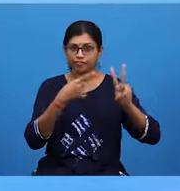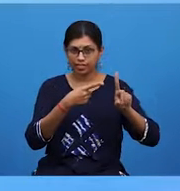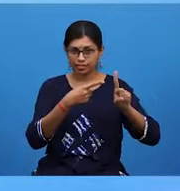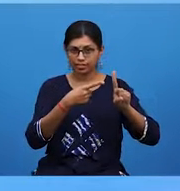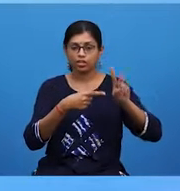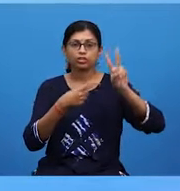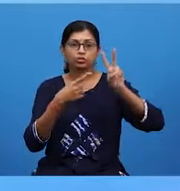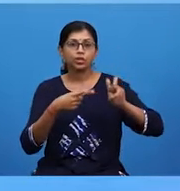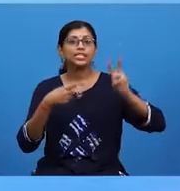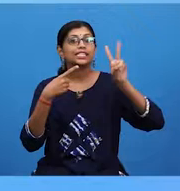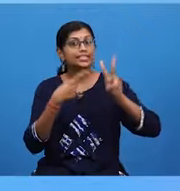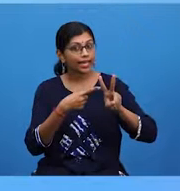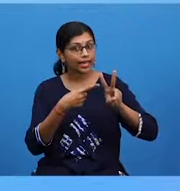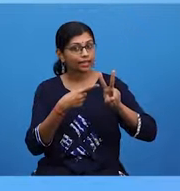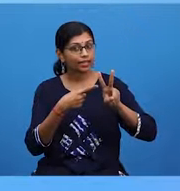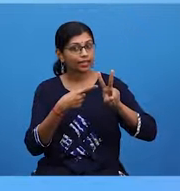22nd.